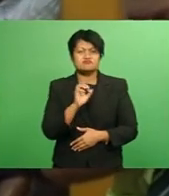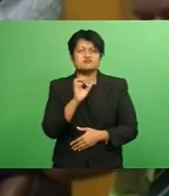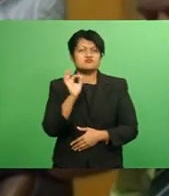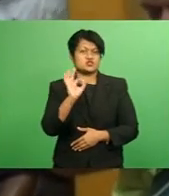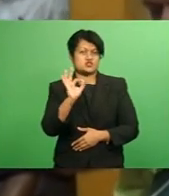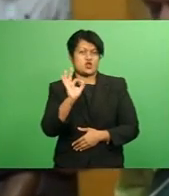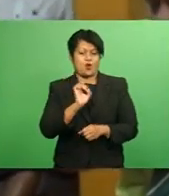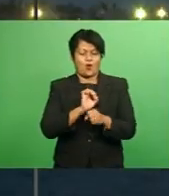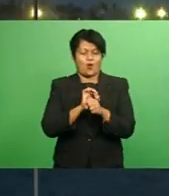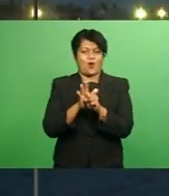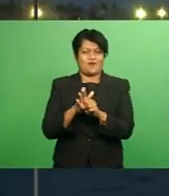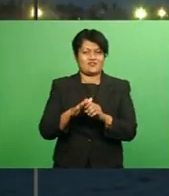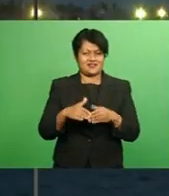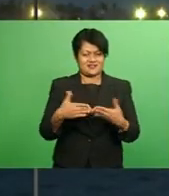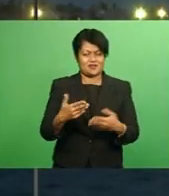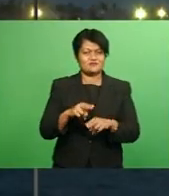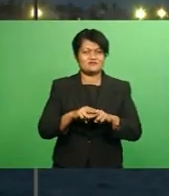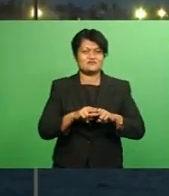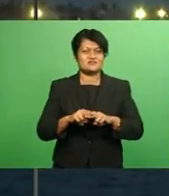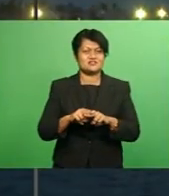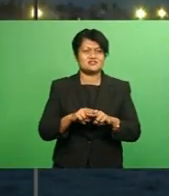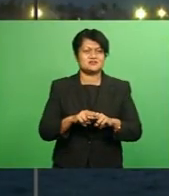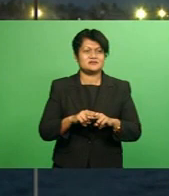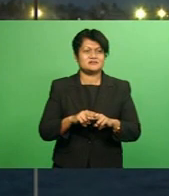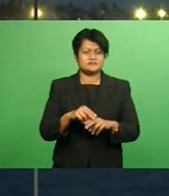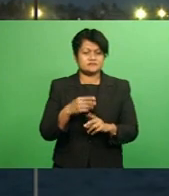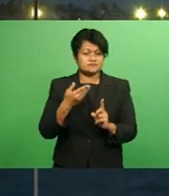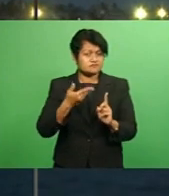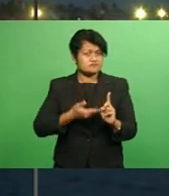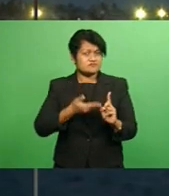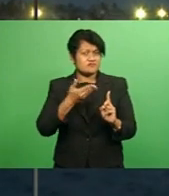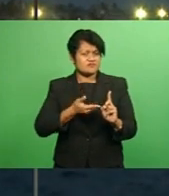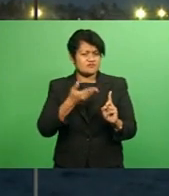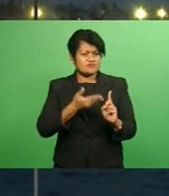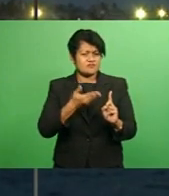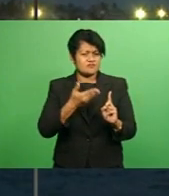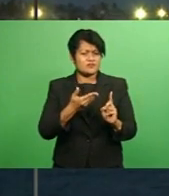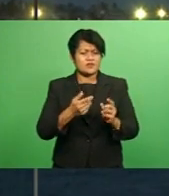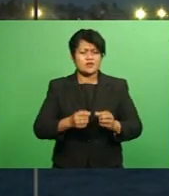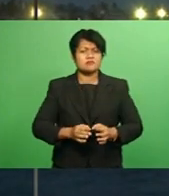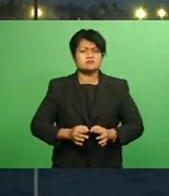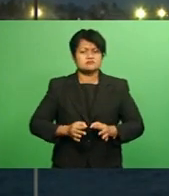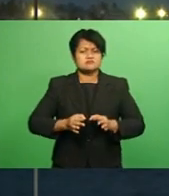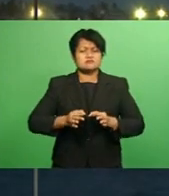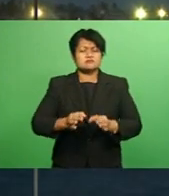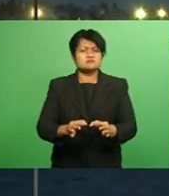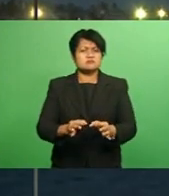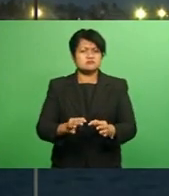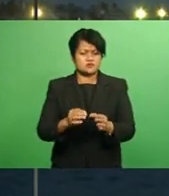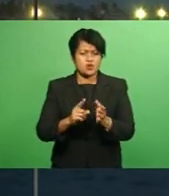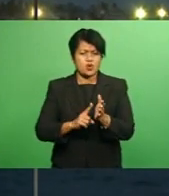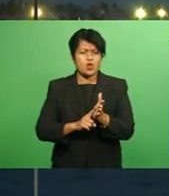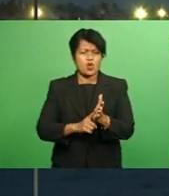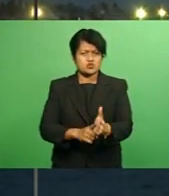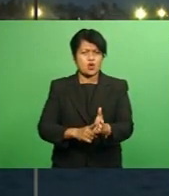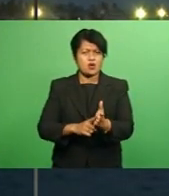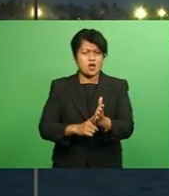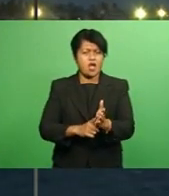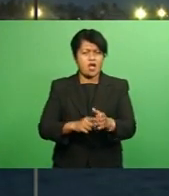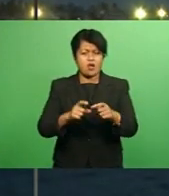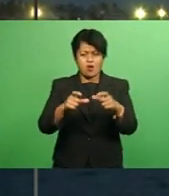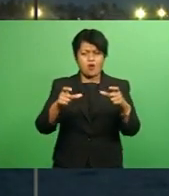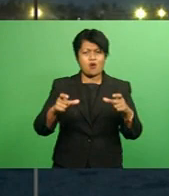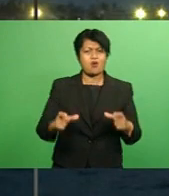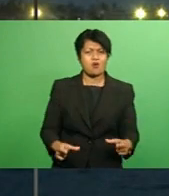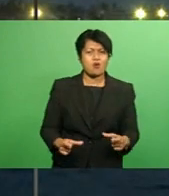in Fiji. Convicted felon Ben Padarat's case has been transferred to the Lautoka Anti-Corruption Court. Padarat